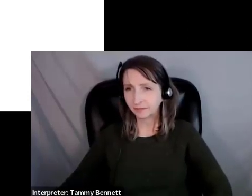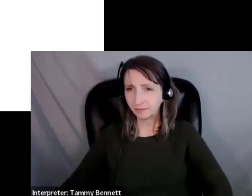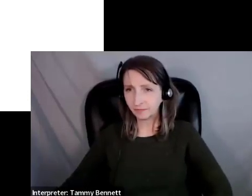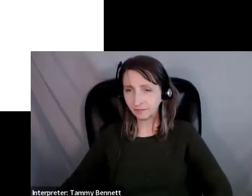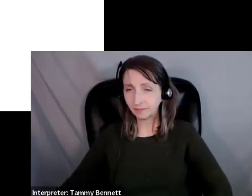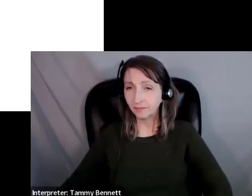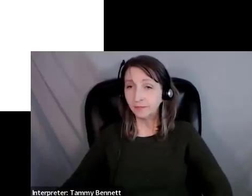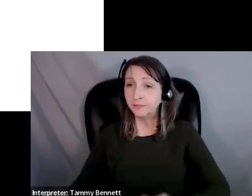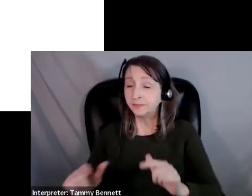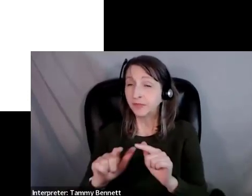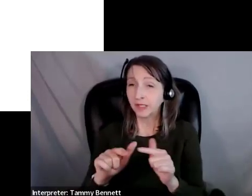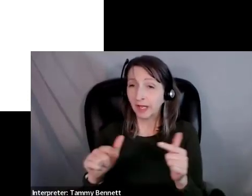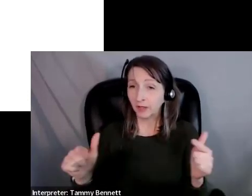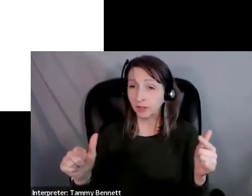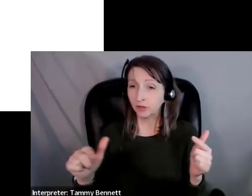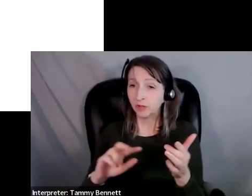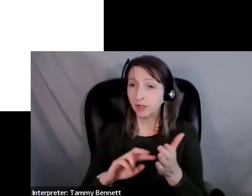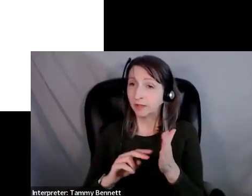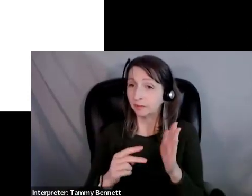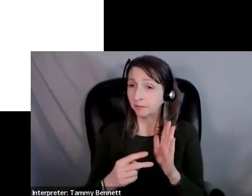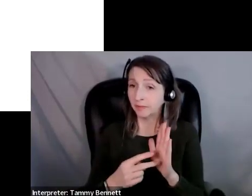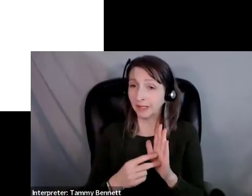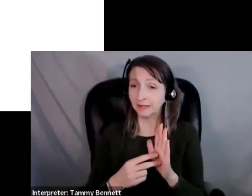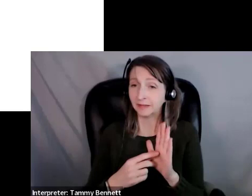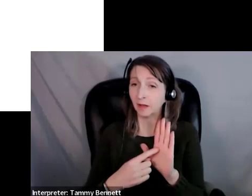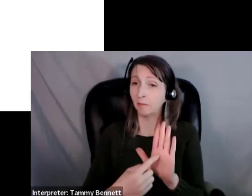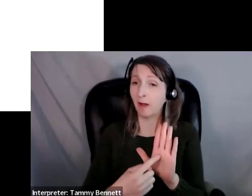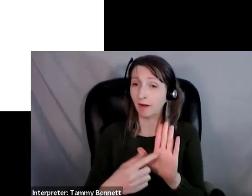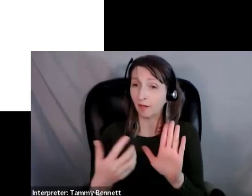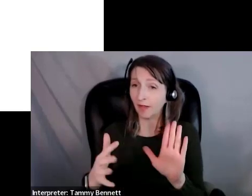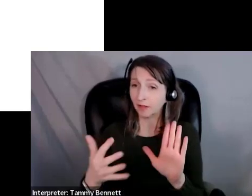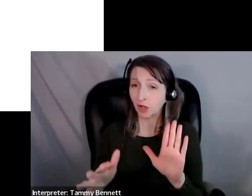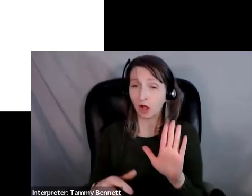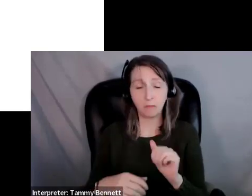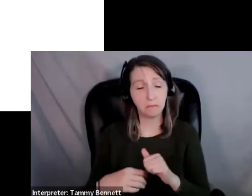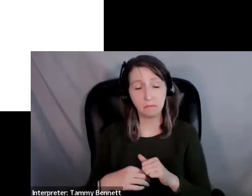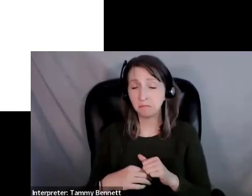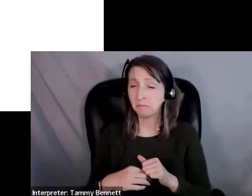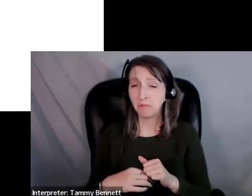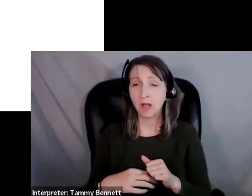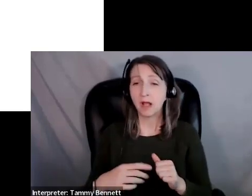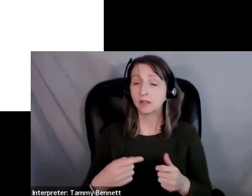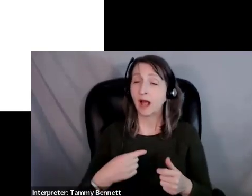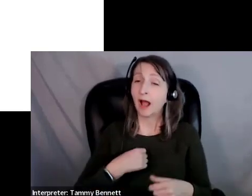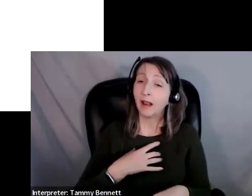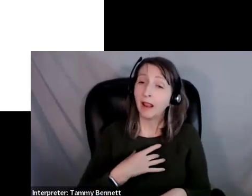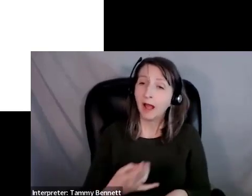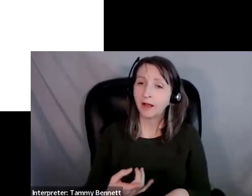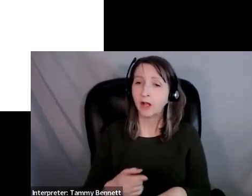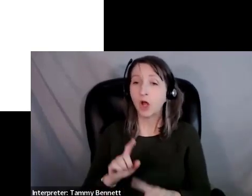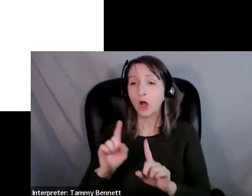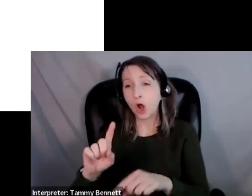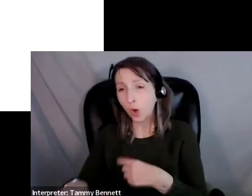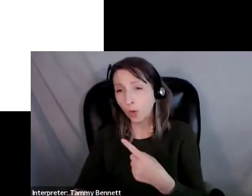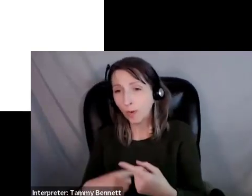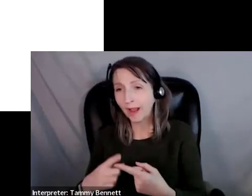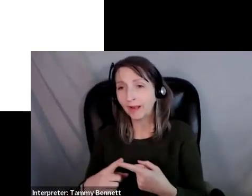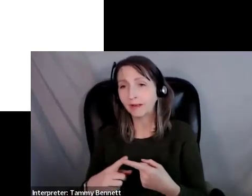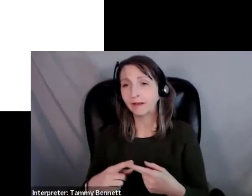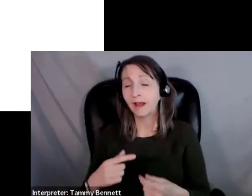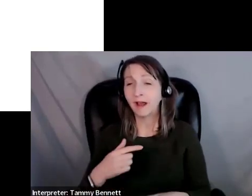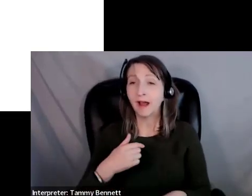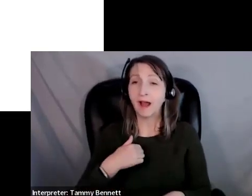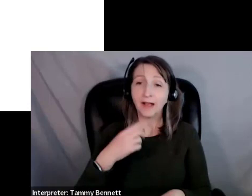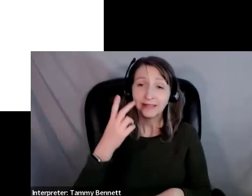modeling. It's commenting. Like I like questions go when sharing that narrating I see. So